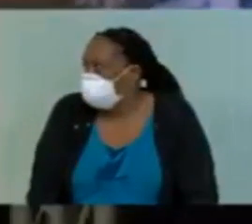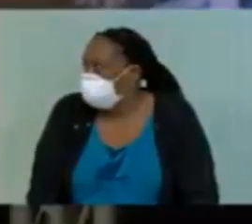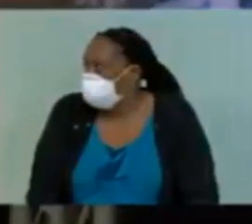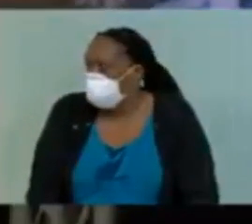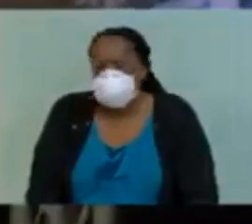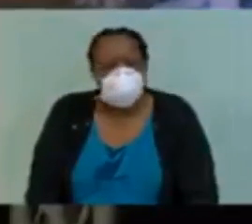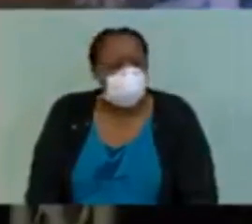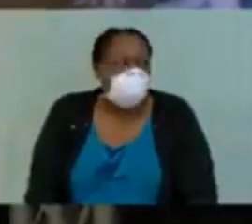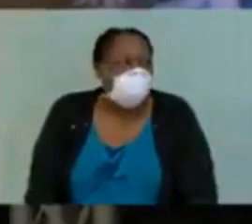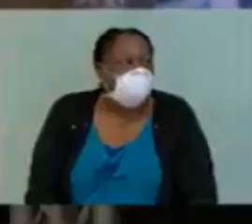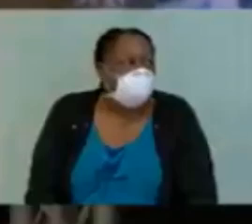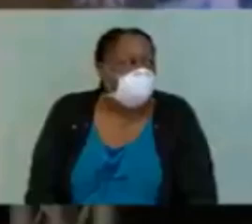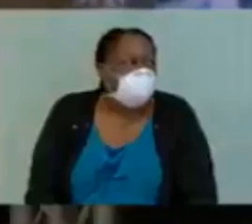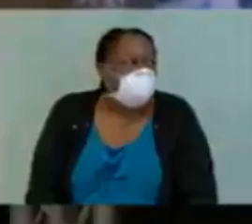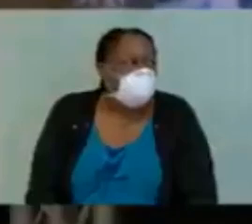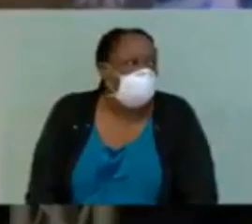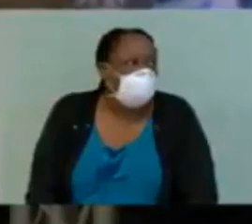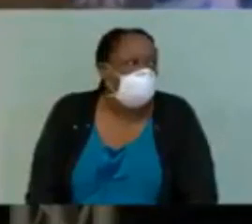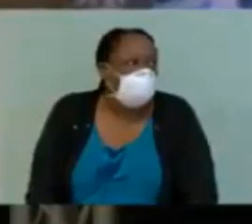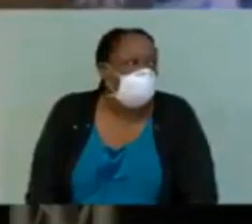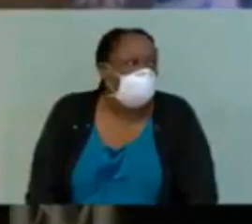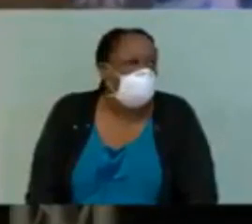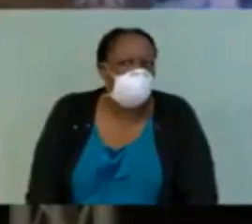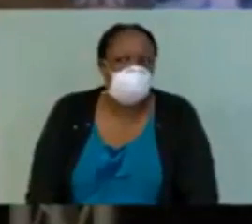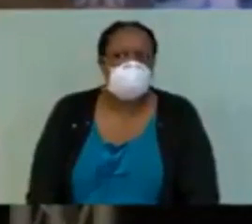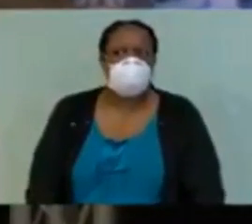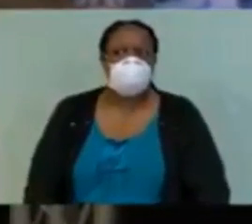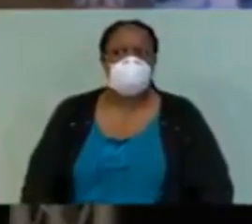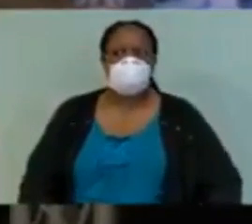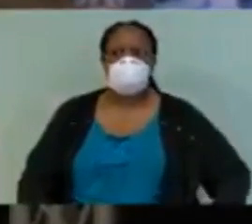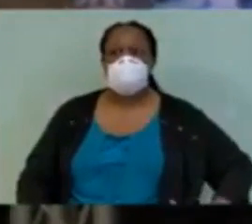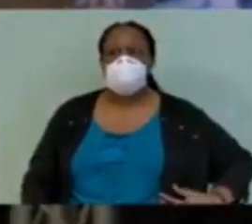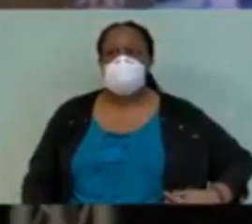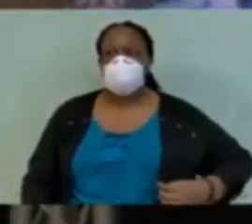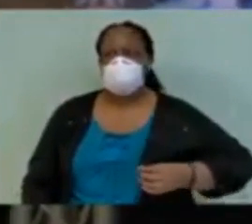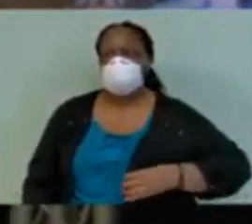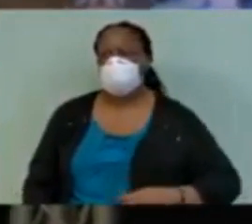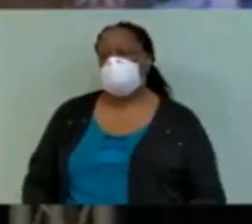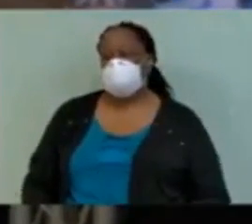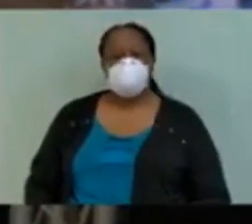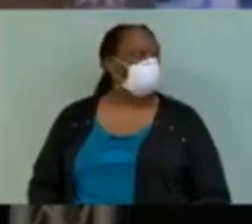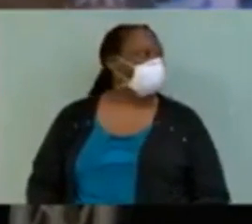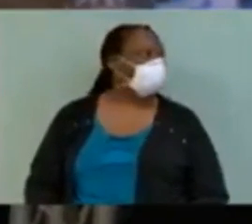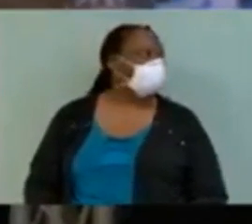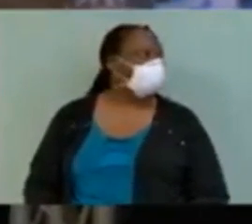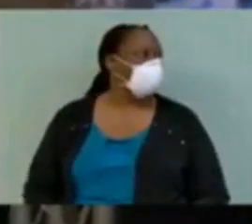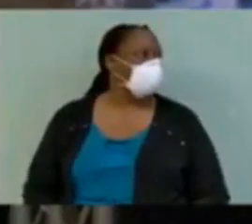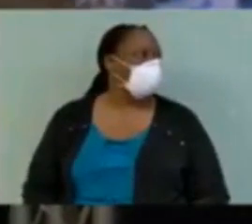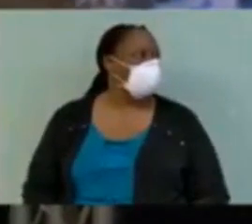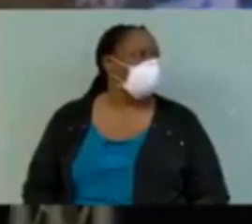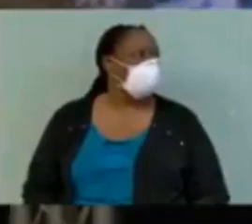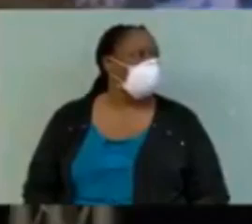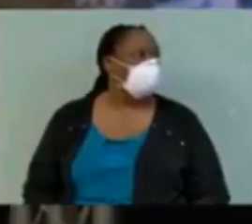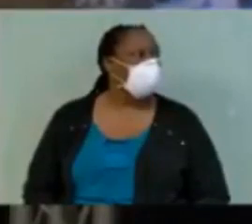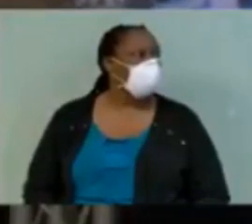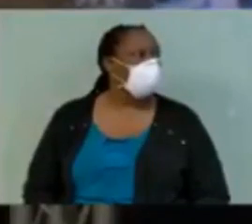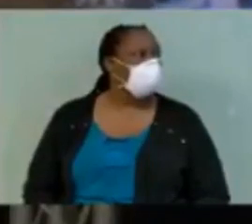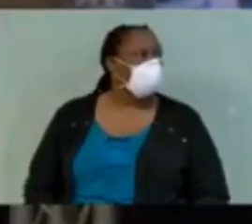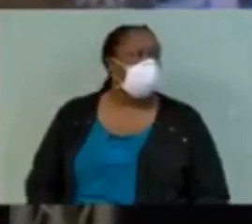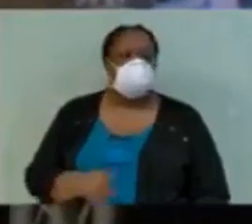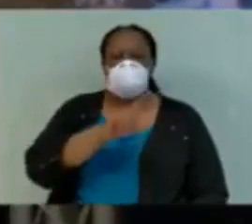your hands, you put it into your nose or mouth, and then you become infected. Okay? Thank you.